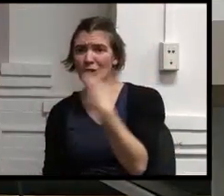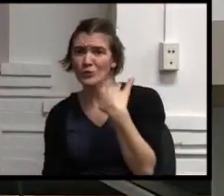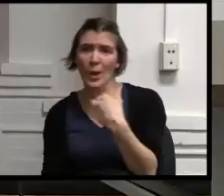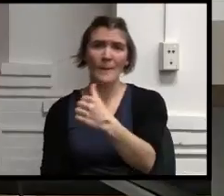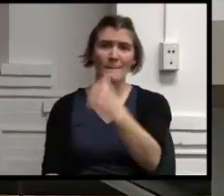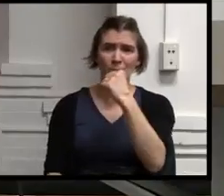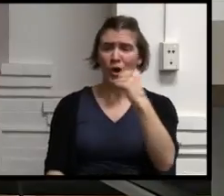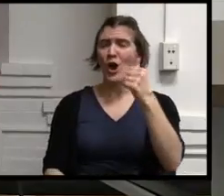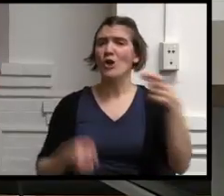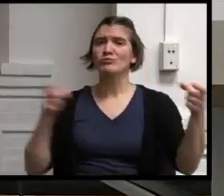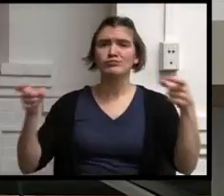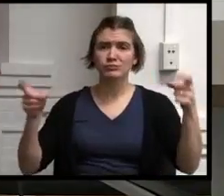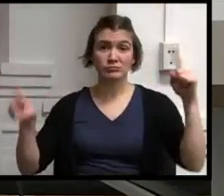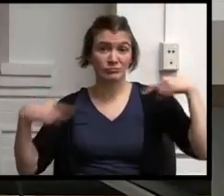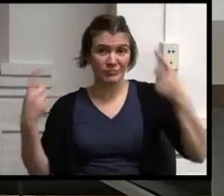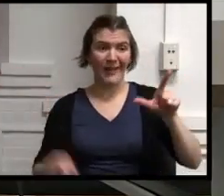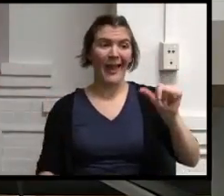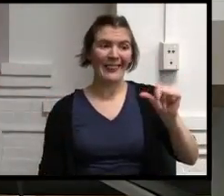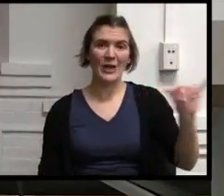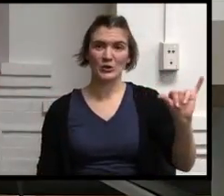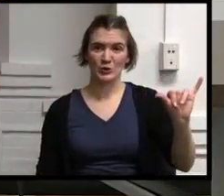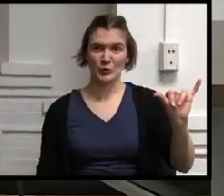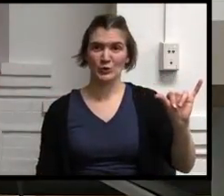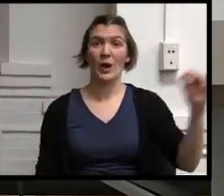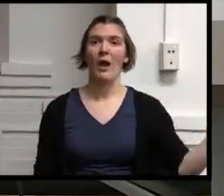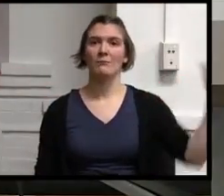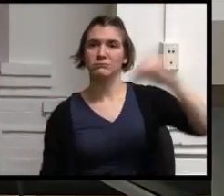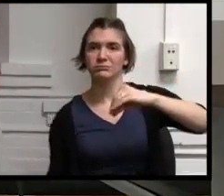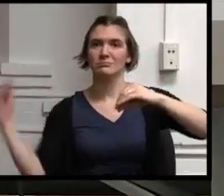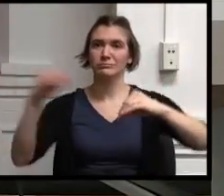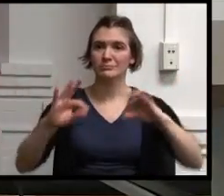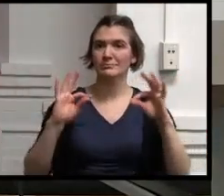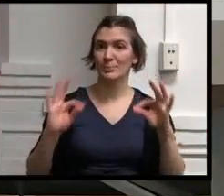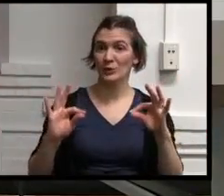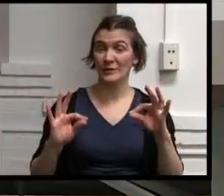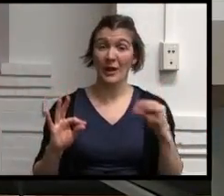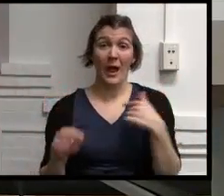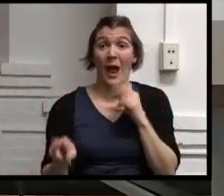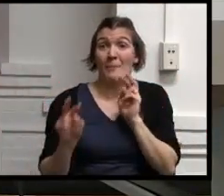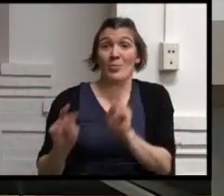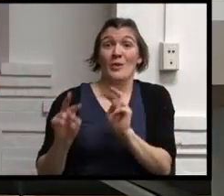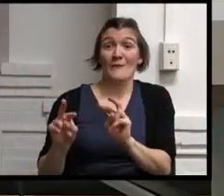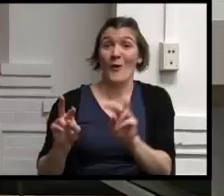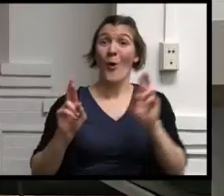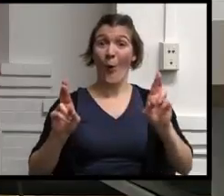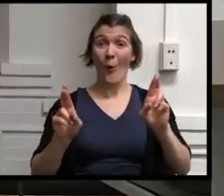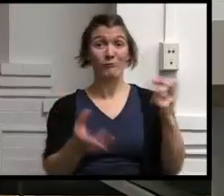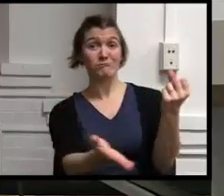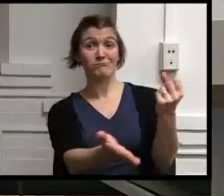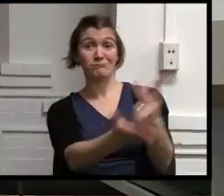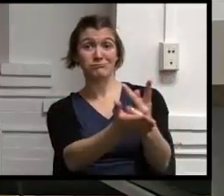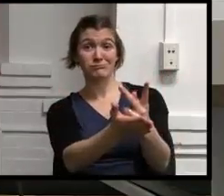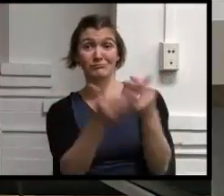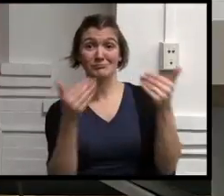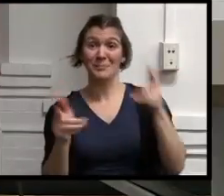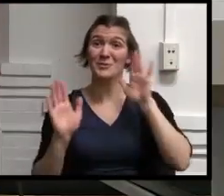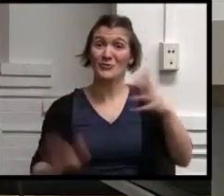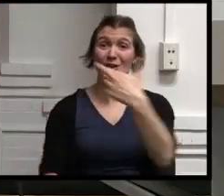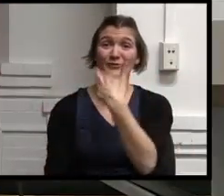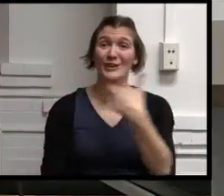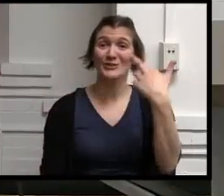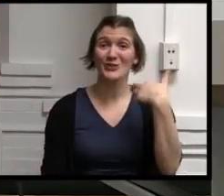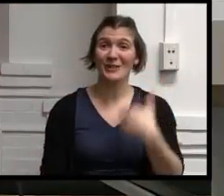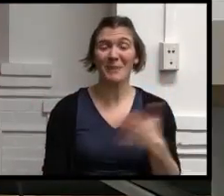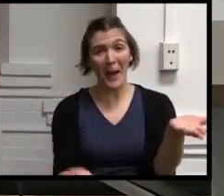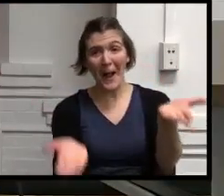managing experience in the Los Angeles area to the table as well. So I'm looking forward to it, and I hope it's going to be a great restaurant for